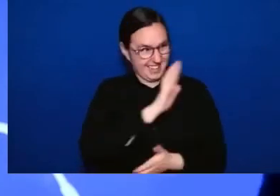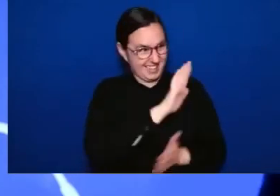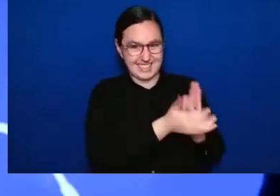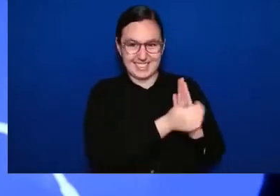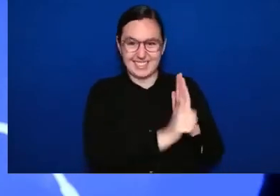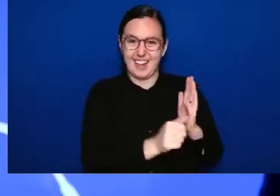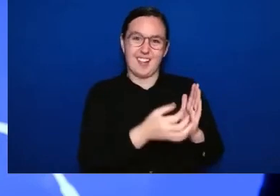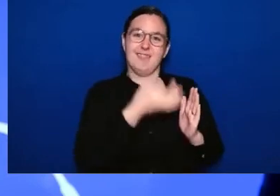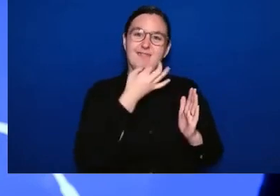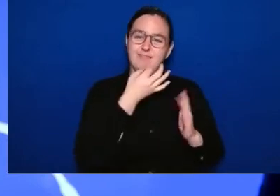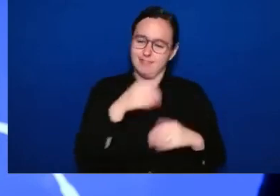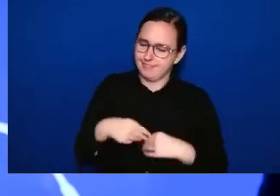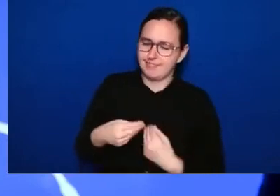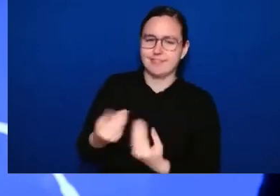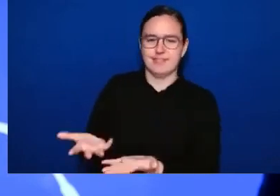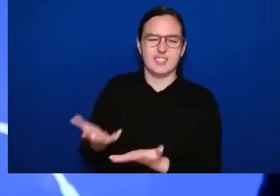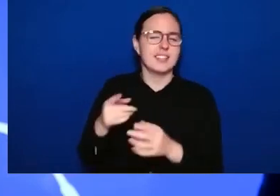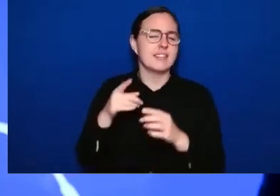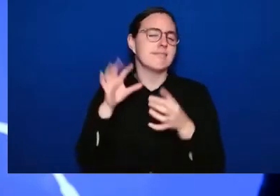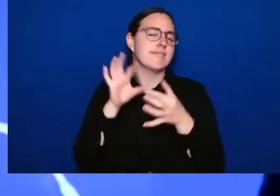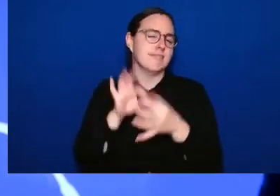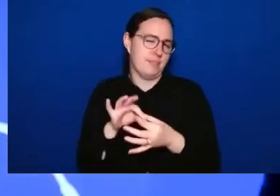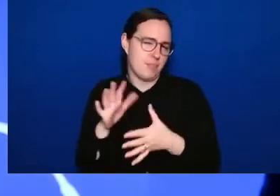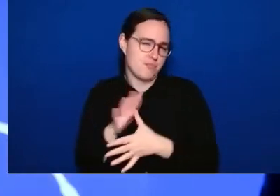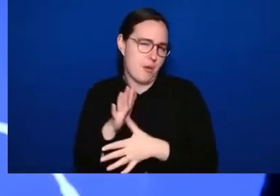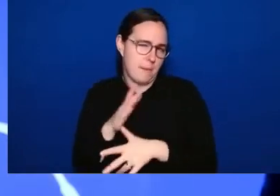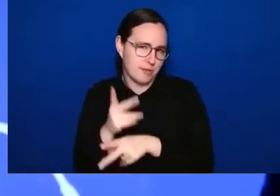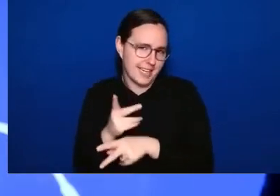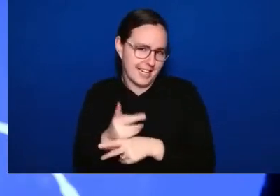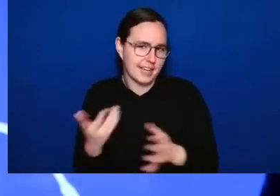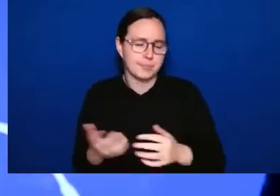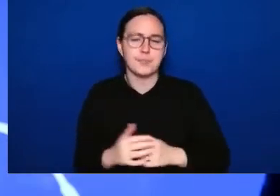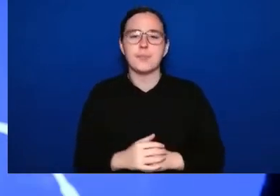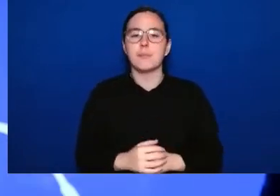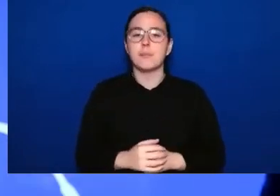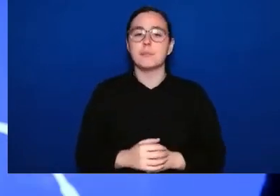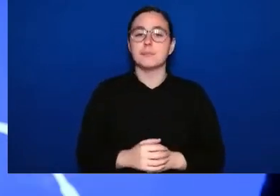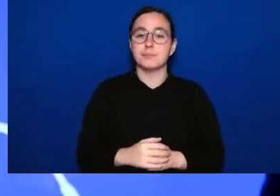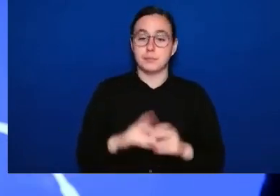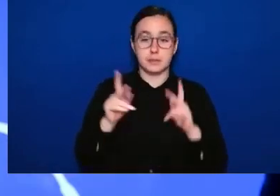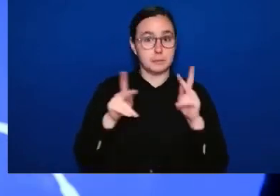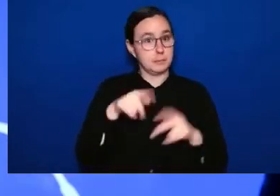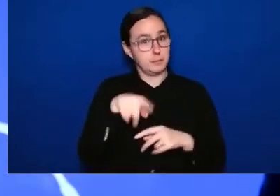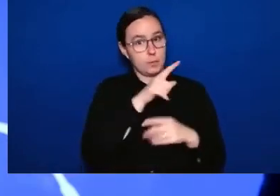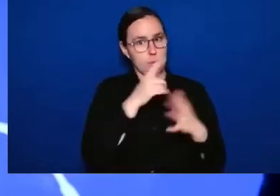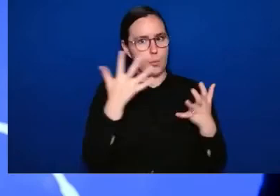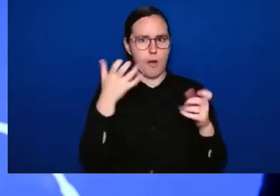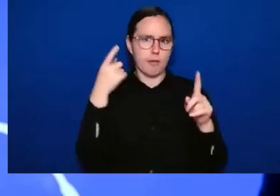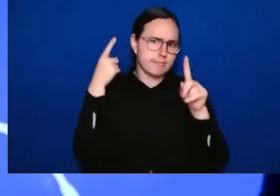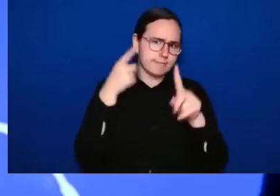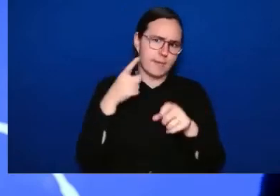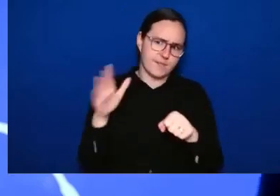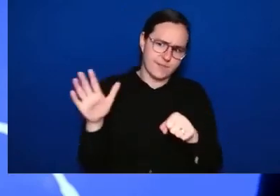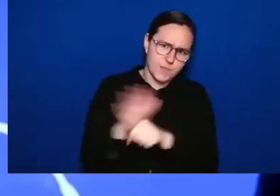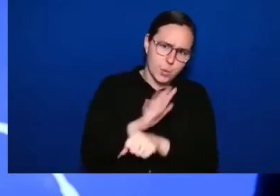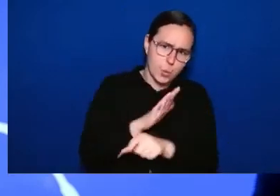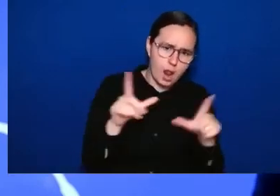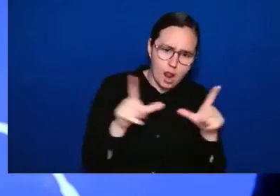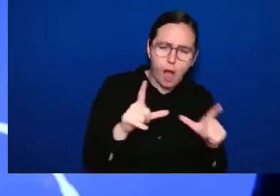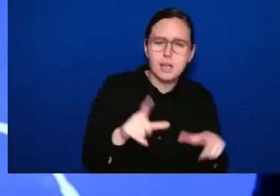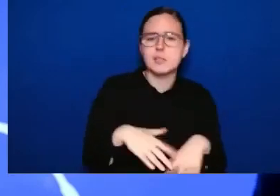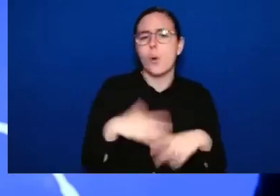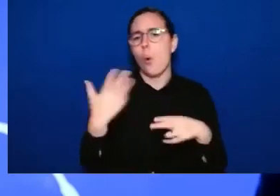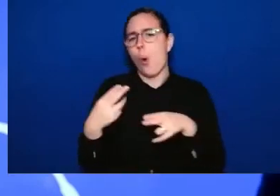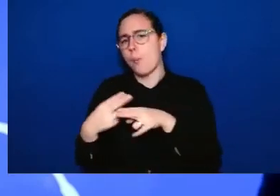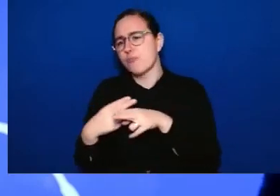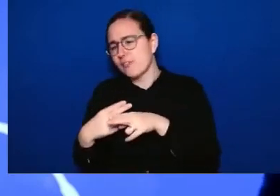who are seeking a pathway to full or provisional licensure to practice medicine in BC can apply to the Practice Ready Assessment Program. Those who are